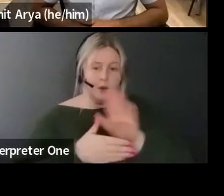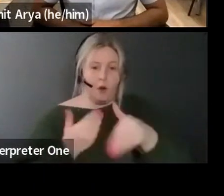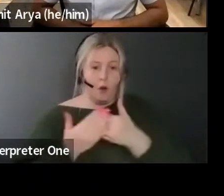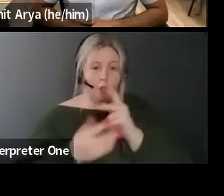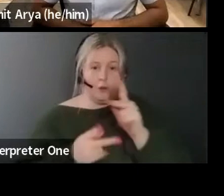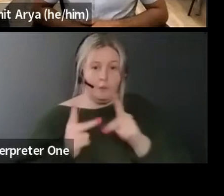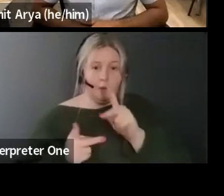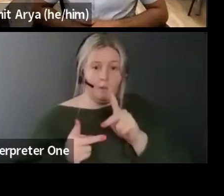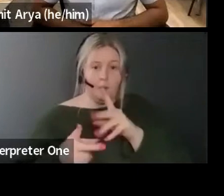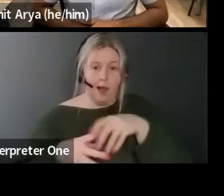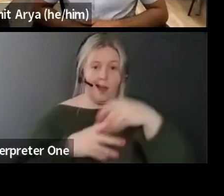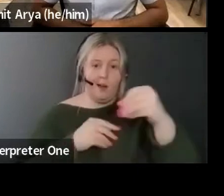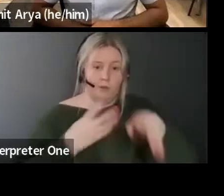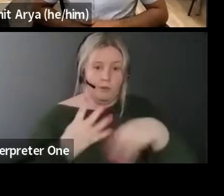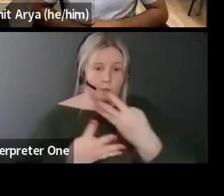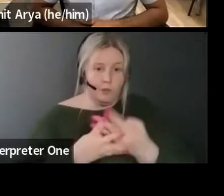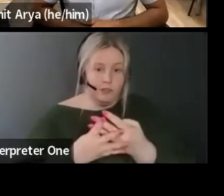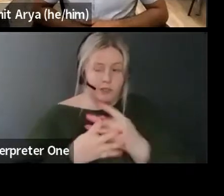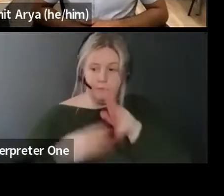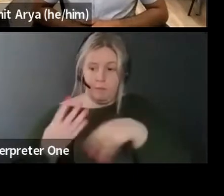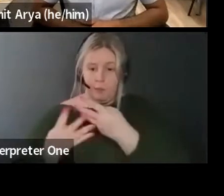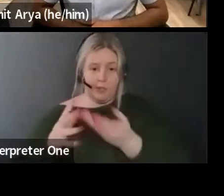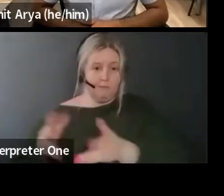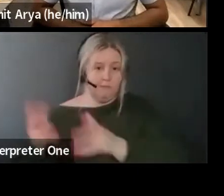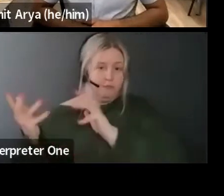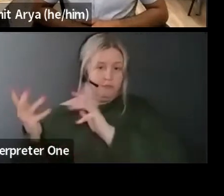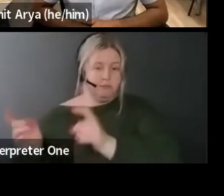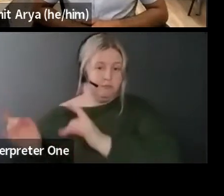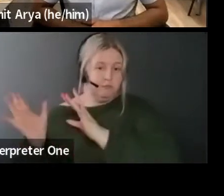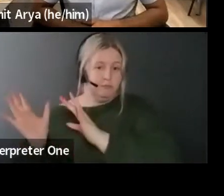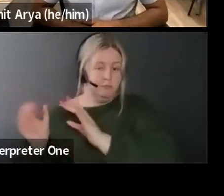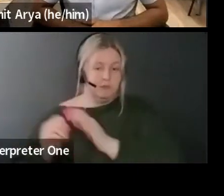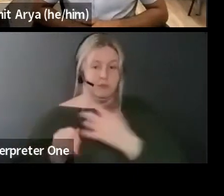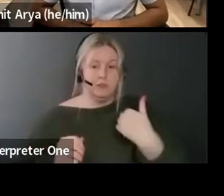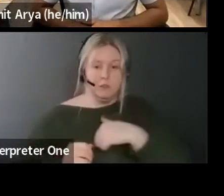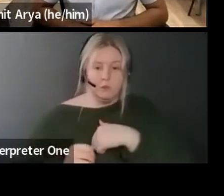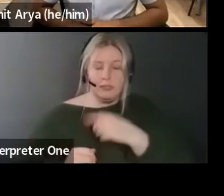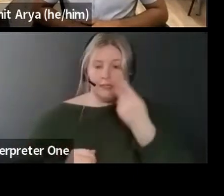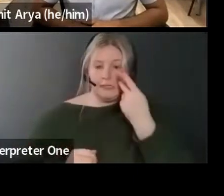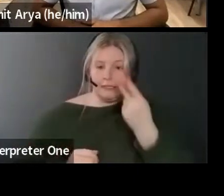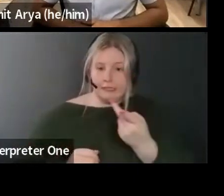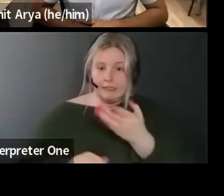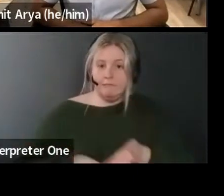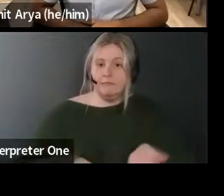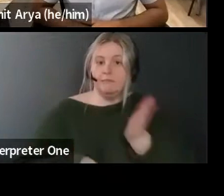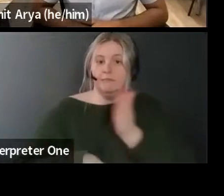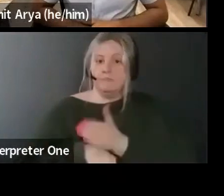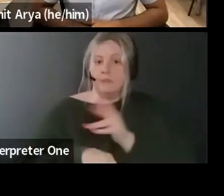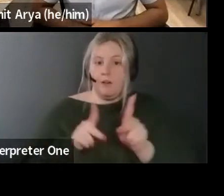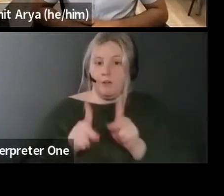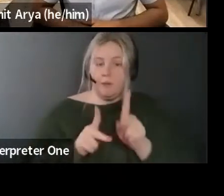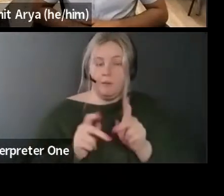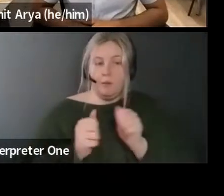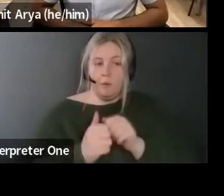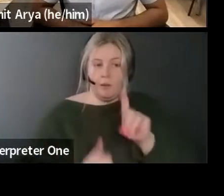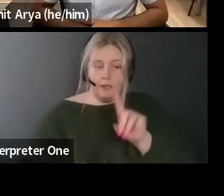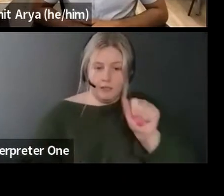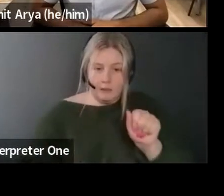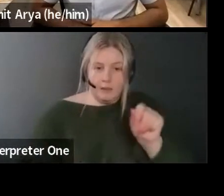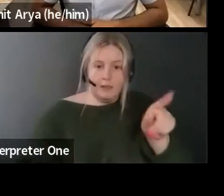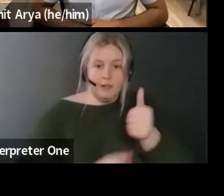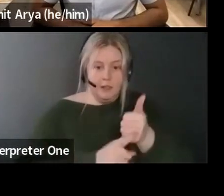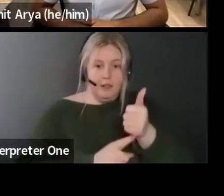prison. And they observe that there is an increase of folks who are living with disabilities who